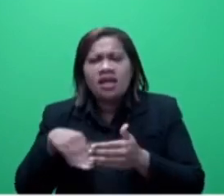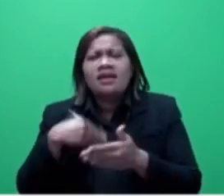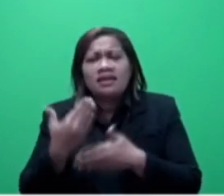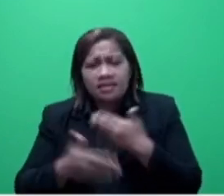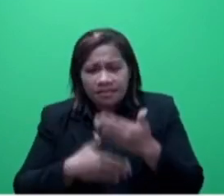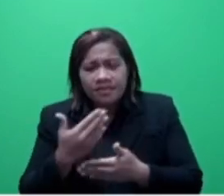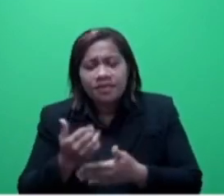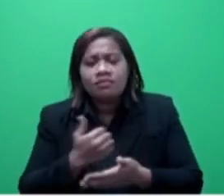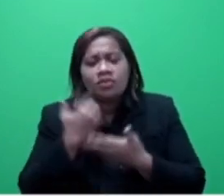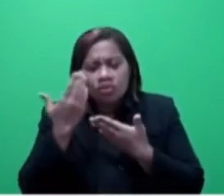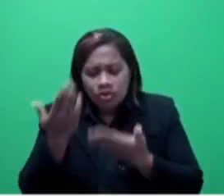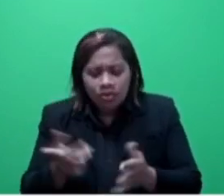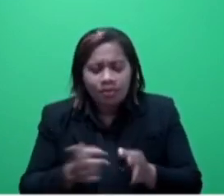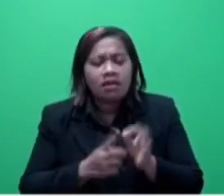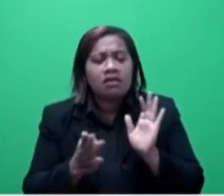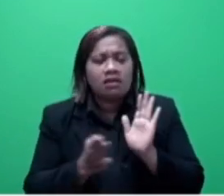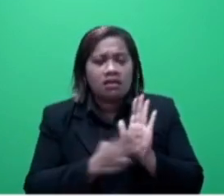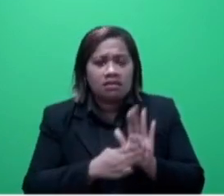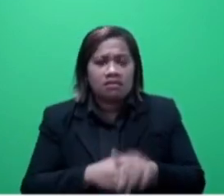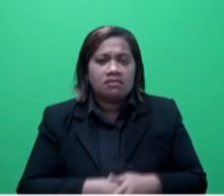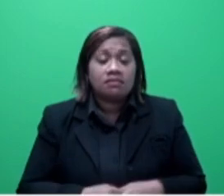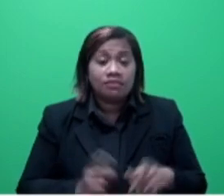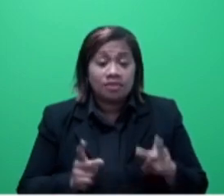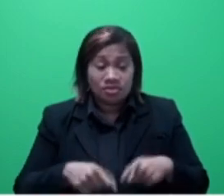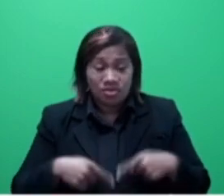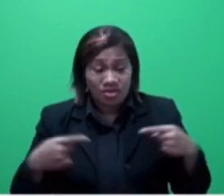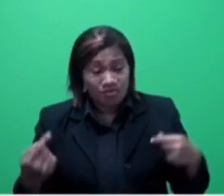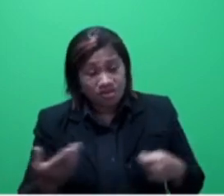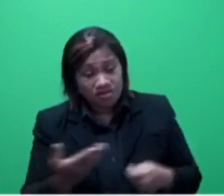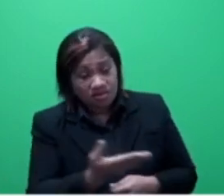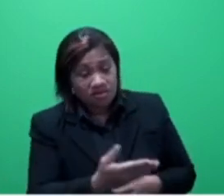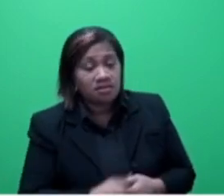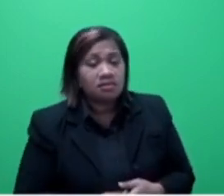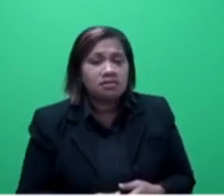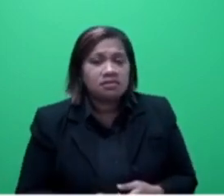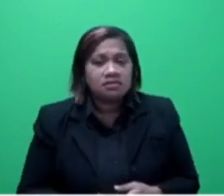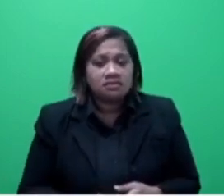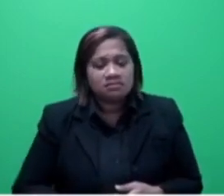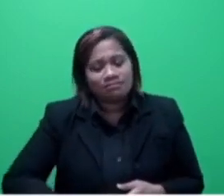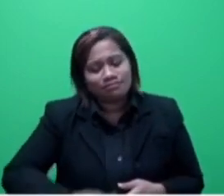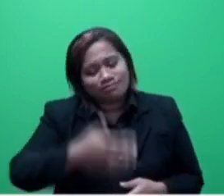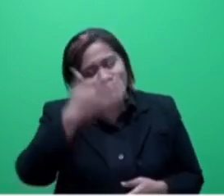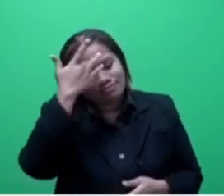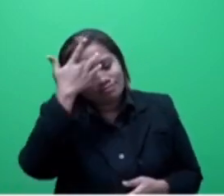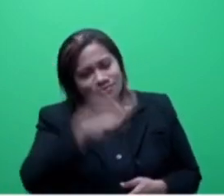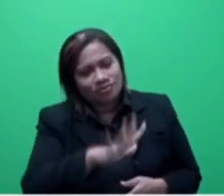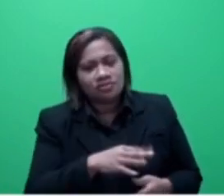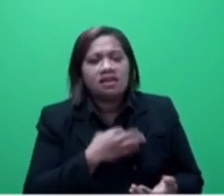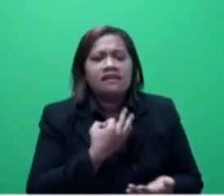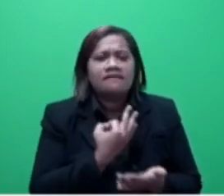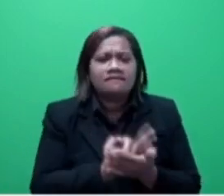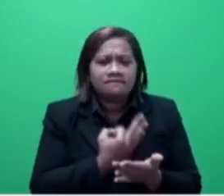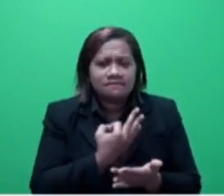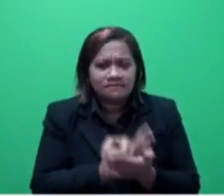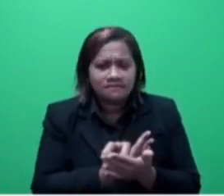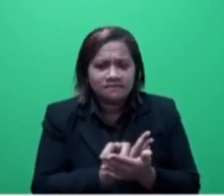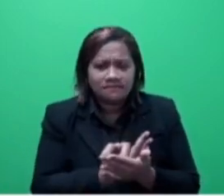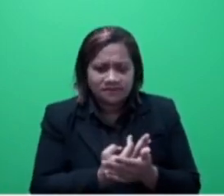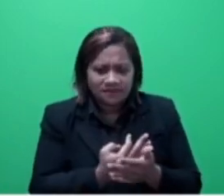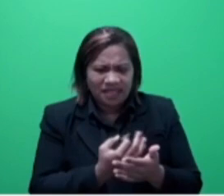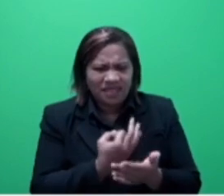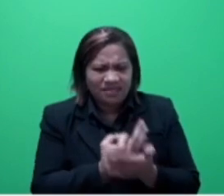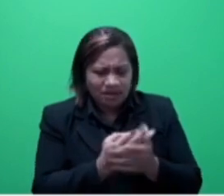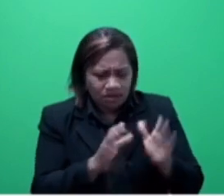Prime Minister, sir. Mr. Speaker, sir, the opposition definitely does not know how this financial sector works, and by